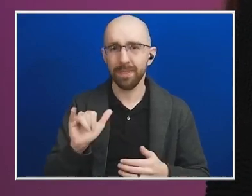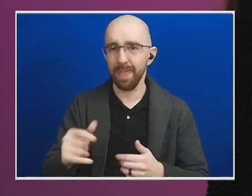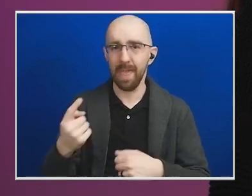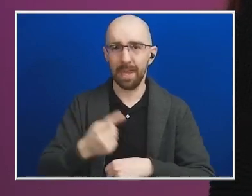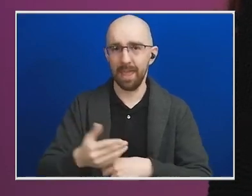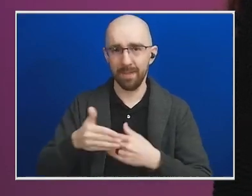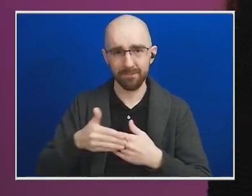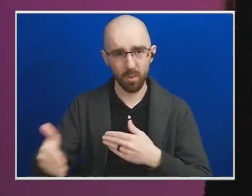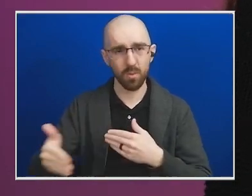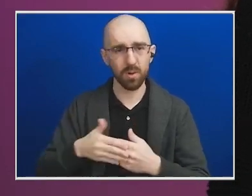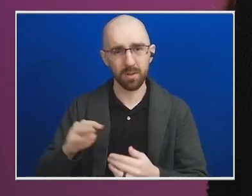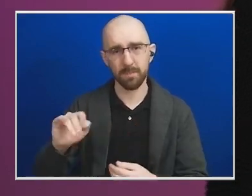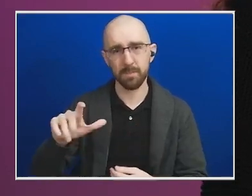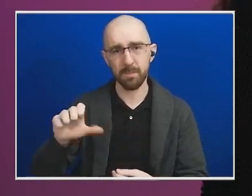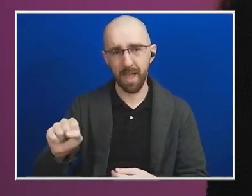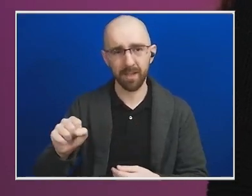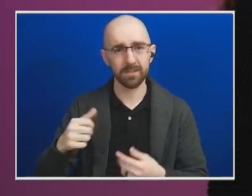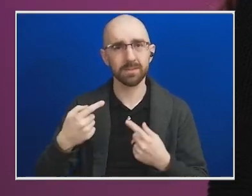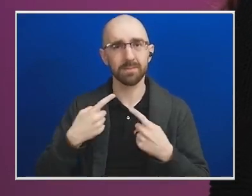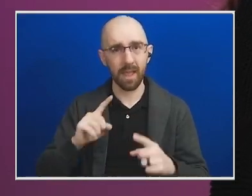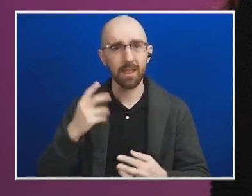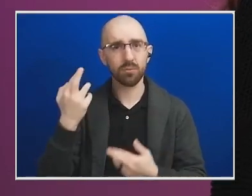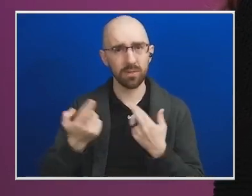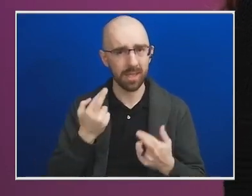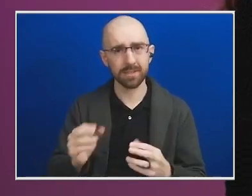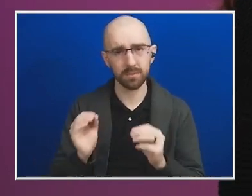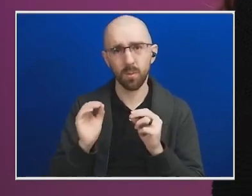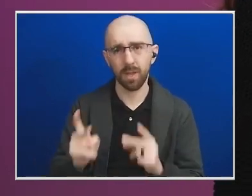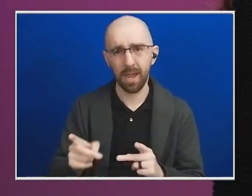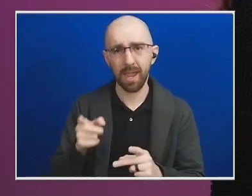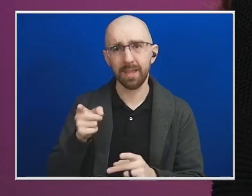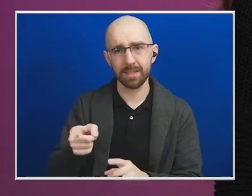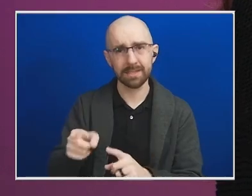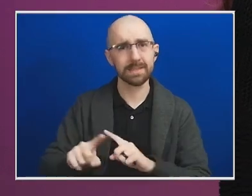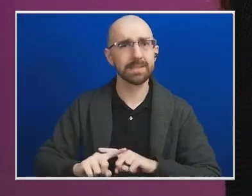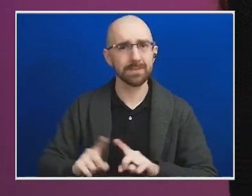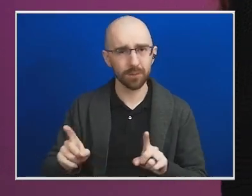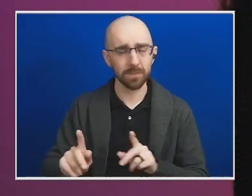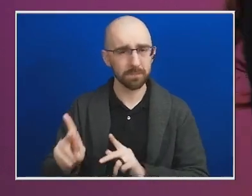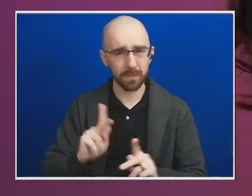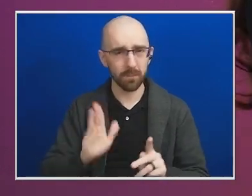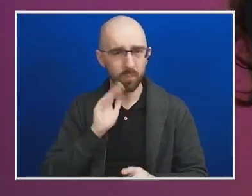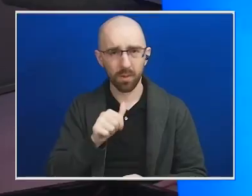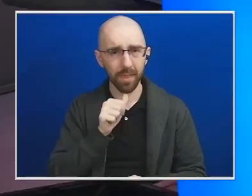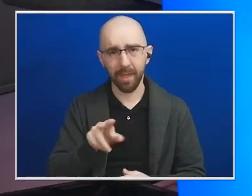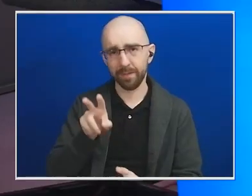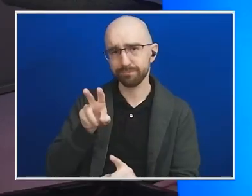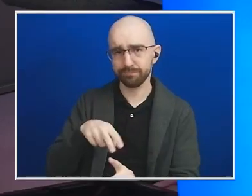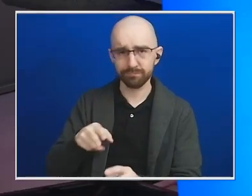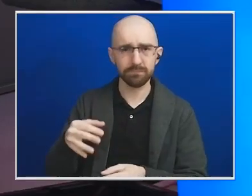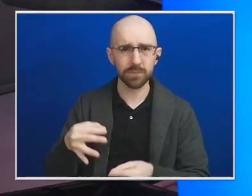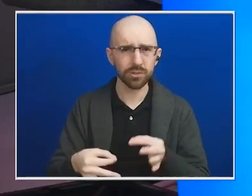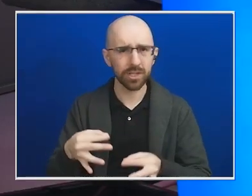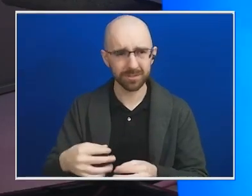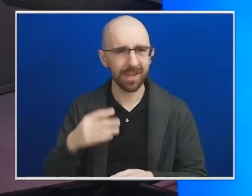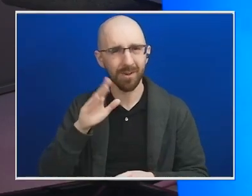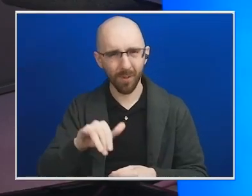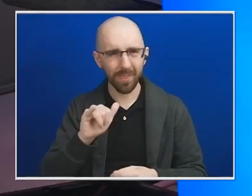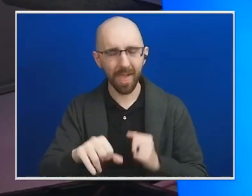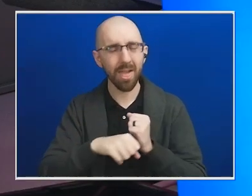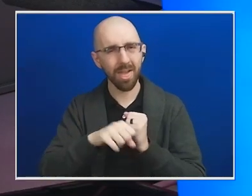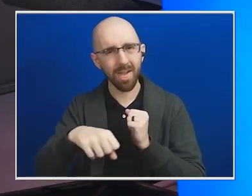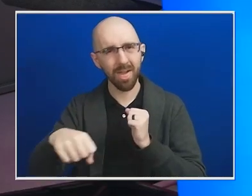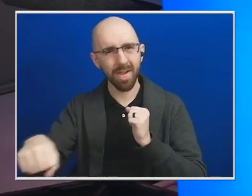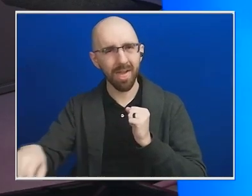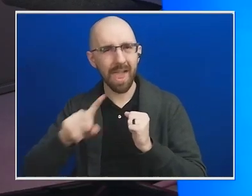finally realized that it's okay that he's different, and people aren't going to judge him. So I know that was a long answer, but how about the age of 5